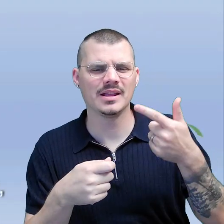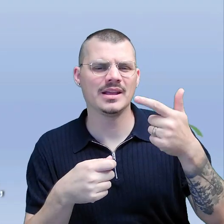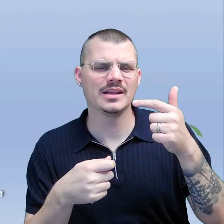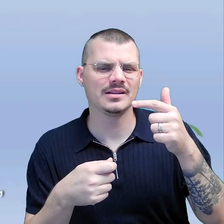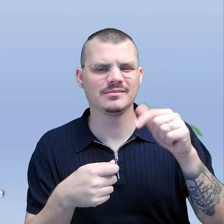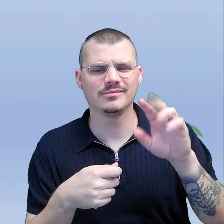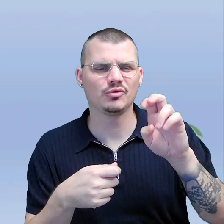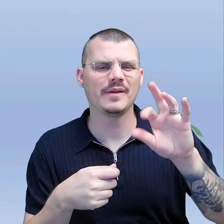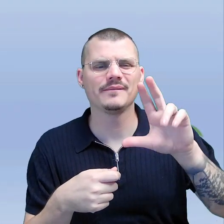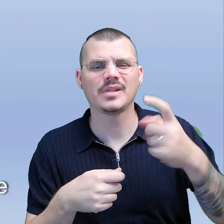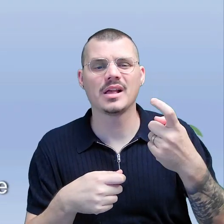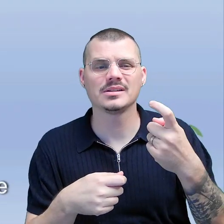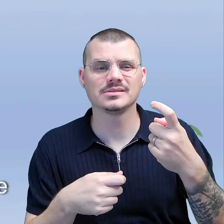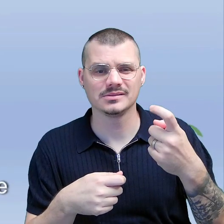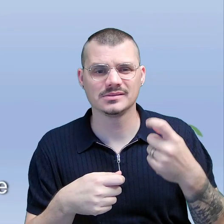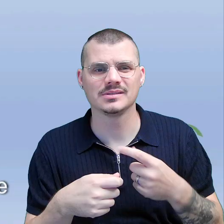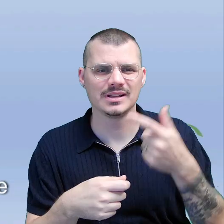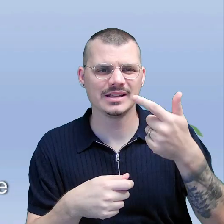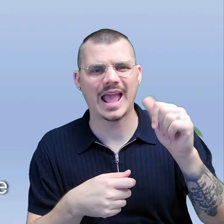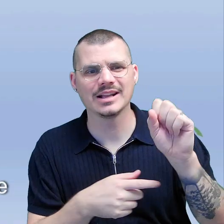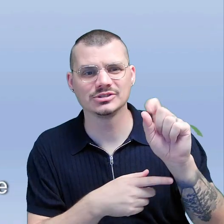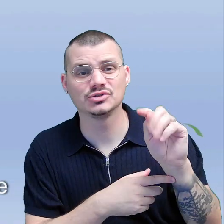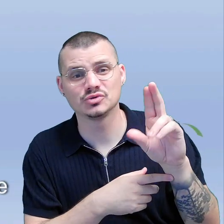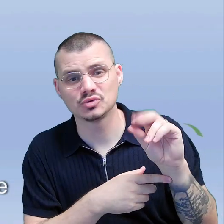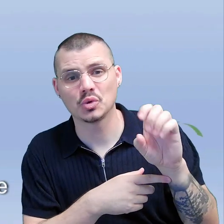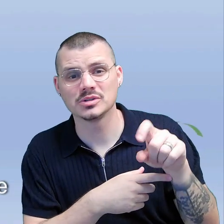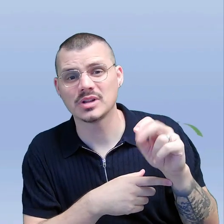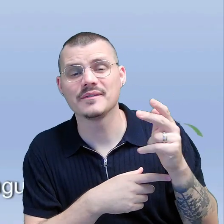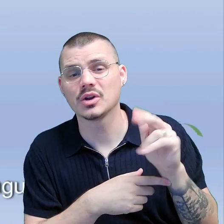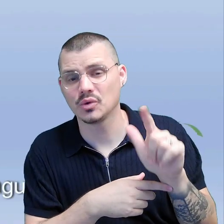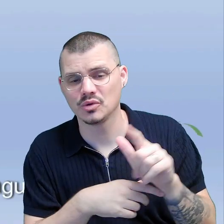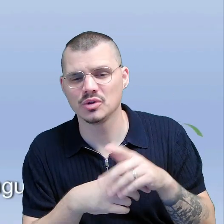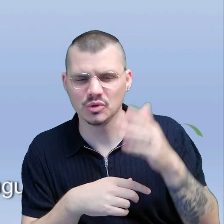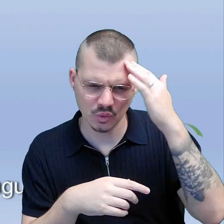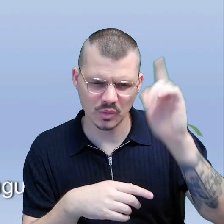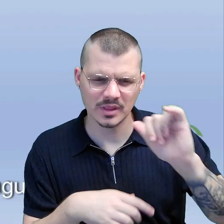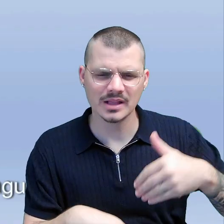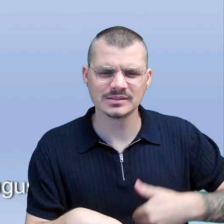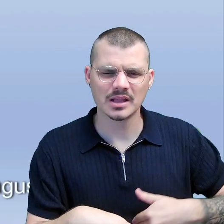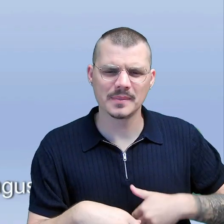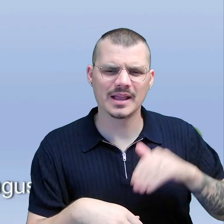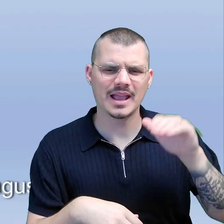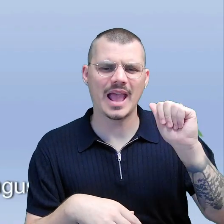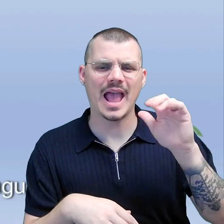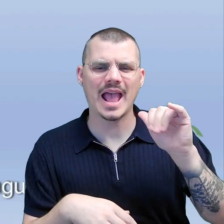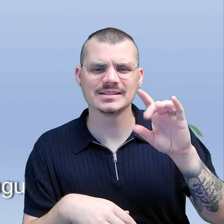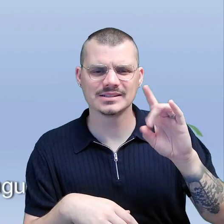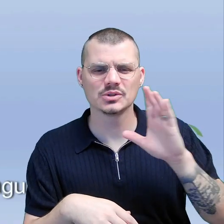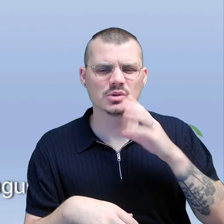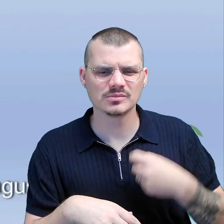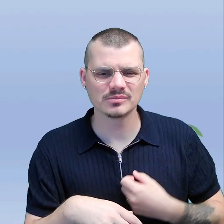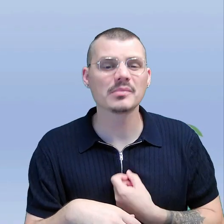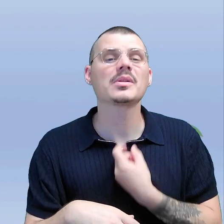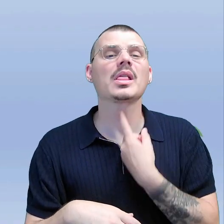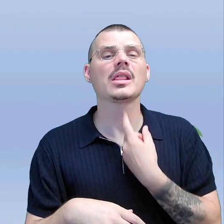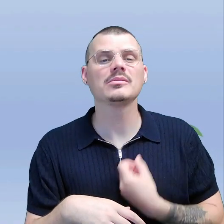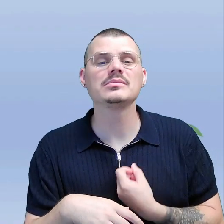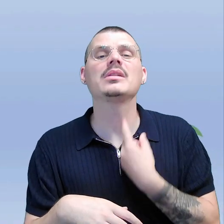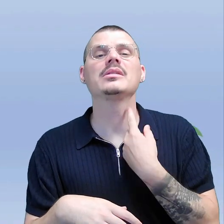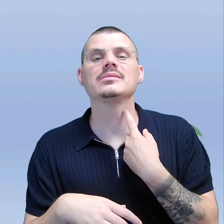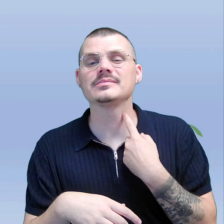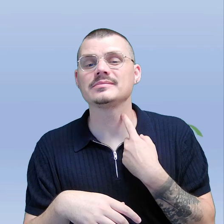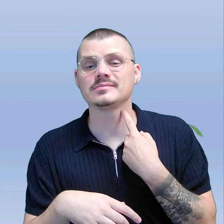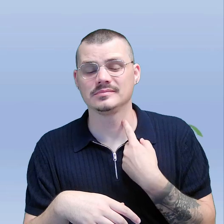gastroesophageal reflux, which is, as you know, the thing where the stomach acid washes into the esophagus,